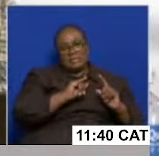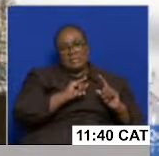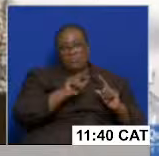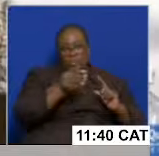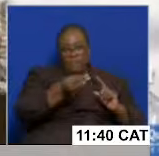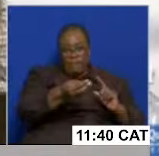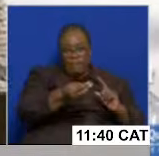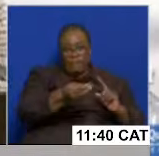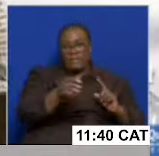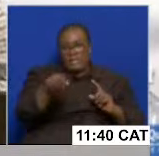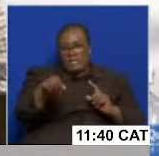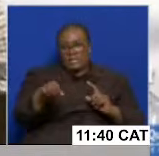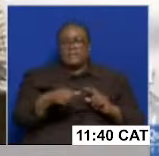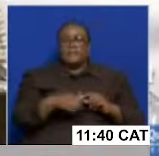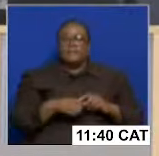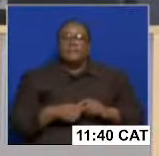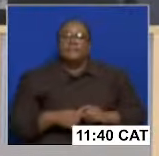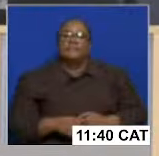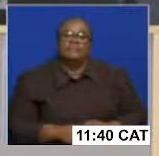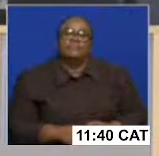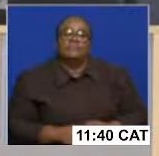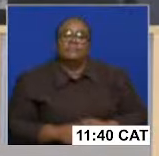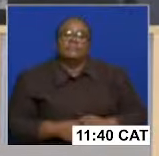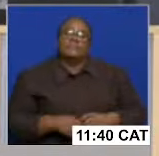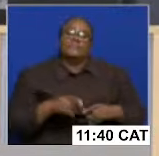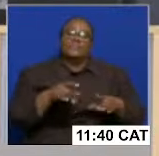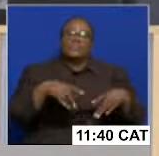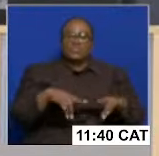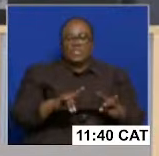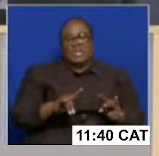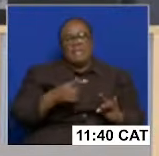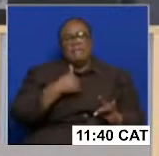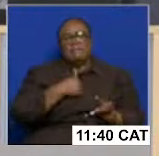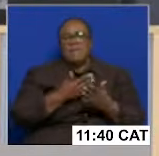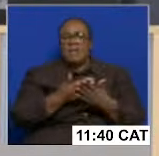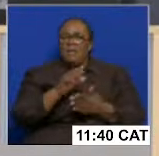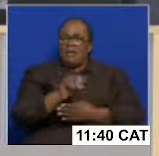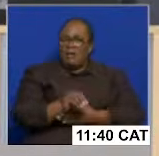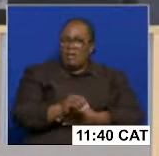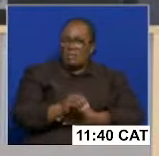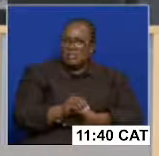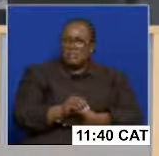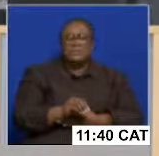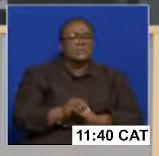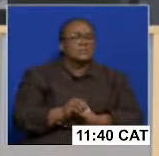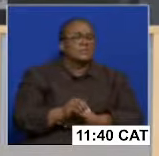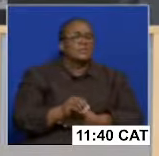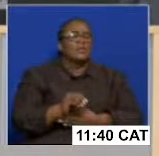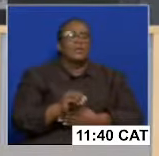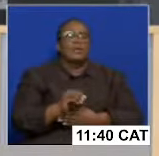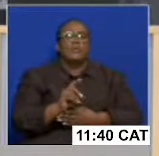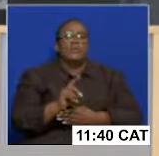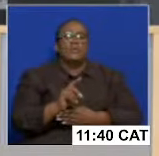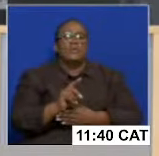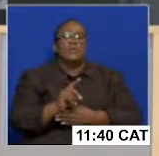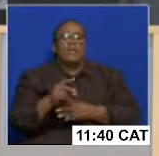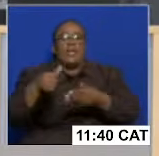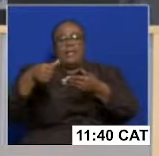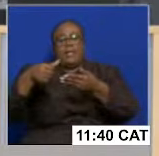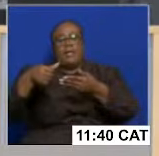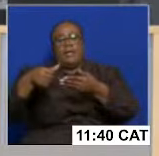Yes. Thank you. Chairperson, can I ask that we label it as CJC 318,